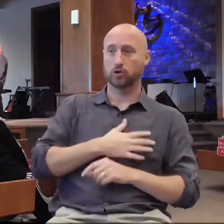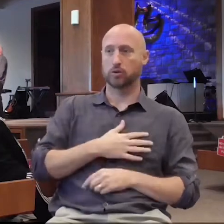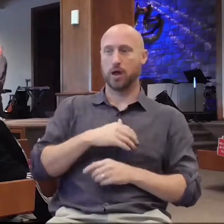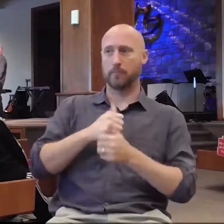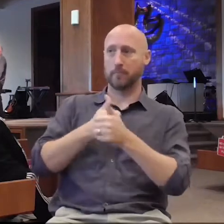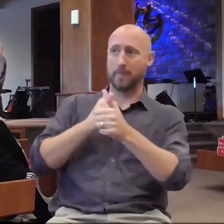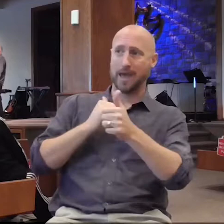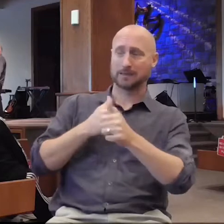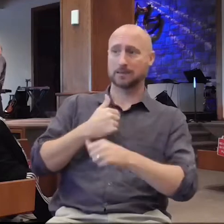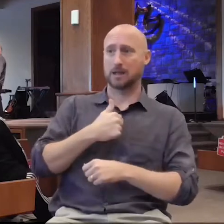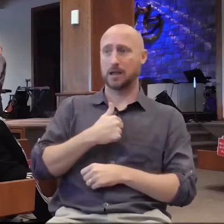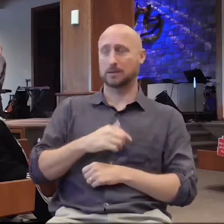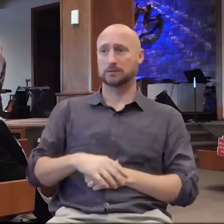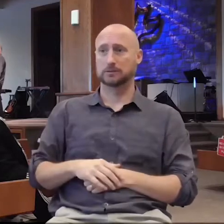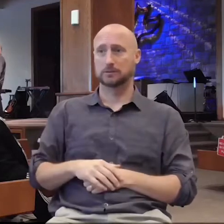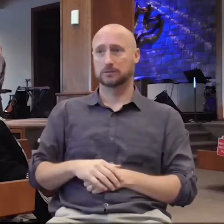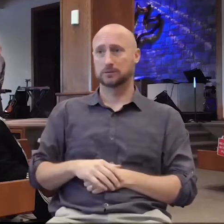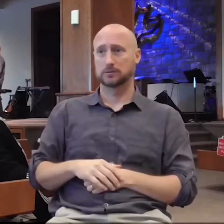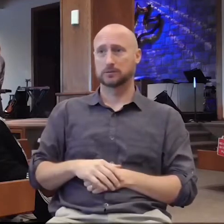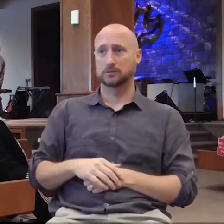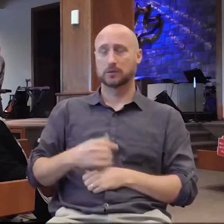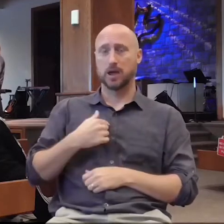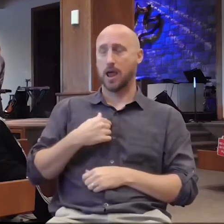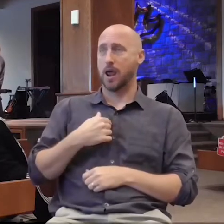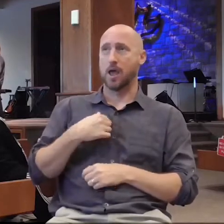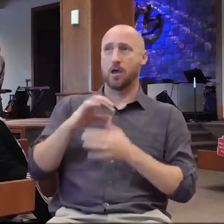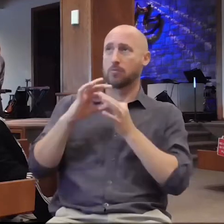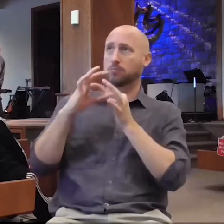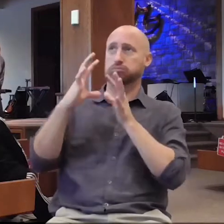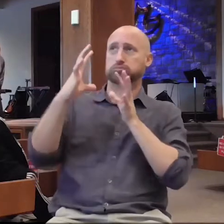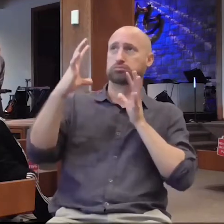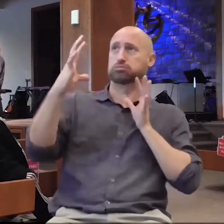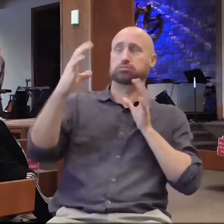backslidden. And I'm so far away from him now.